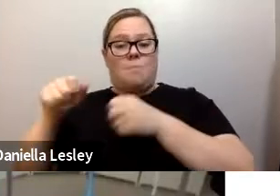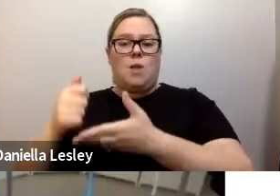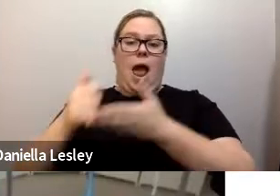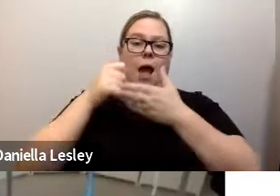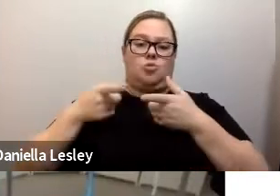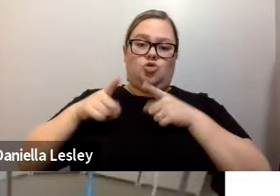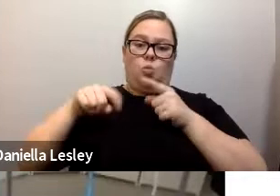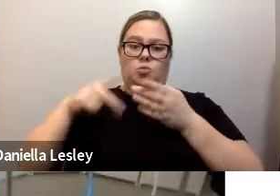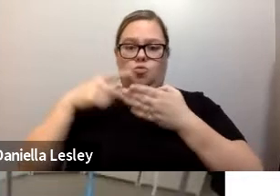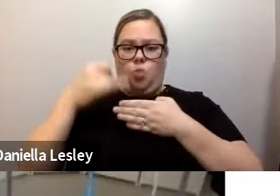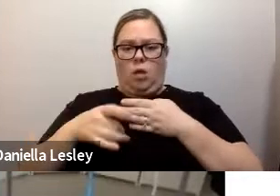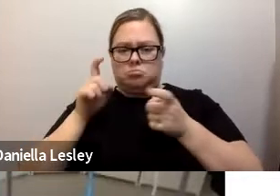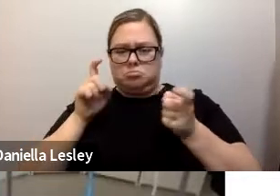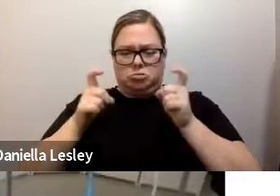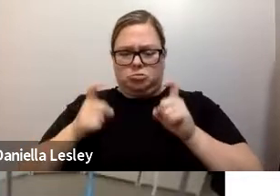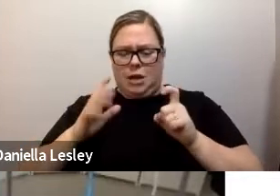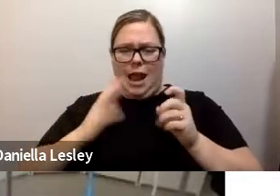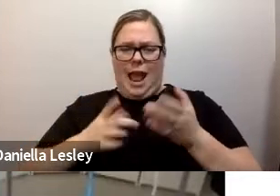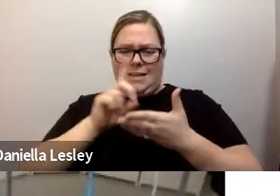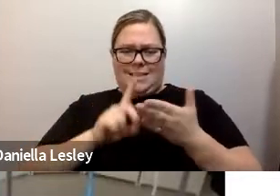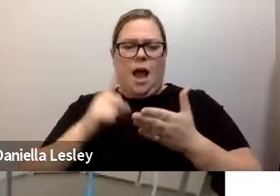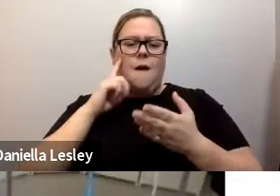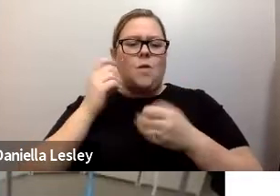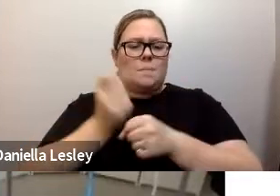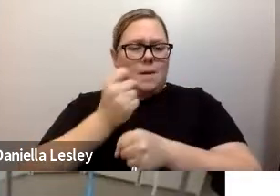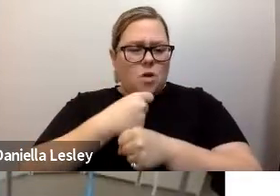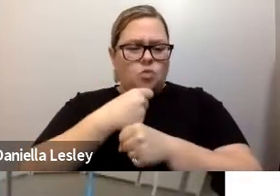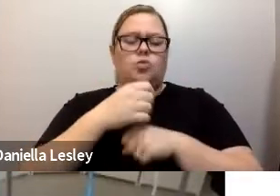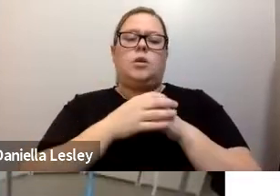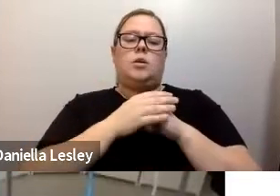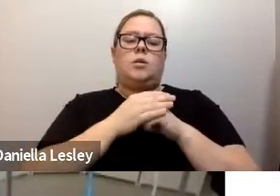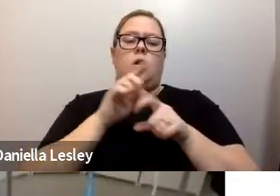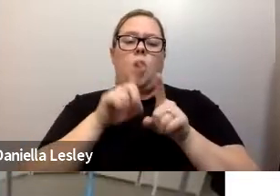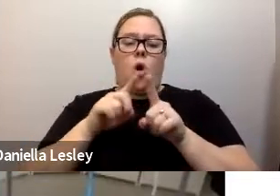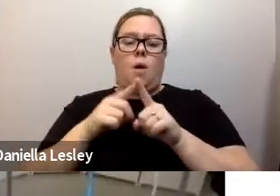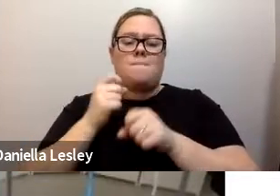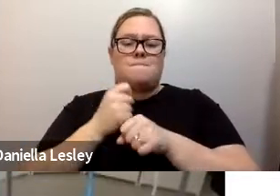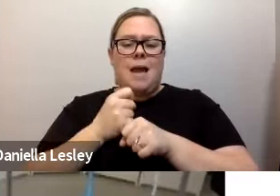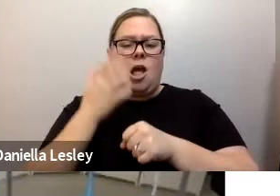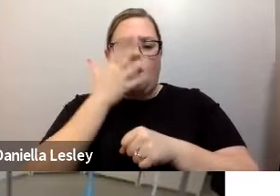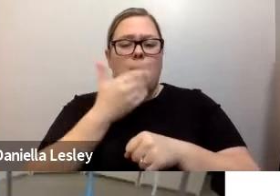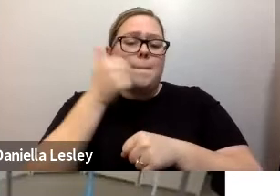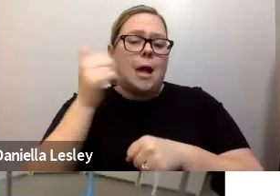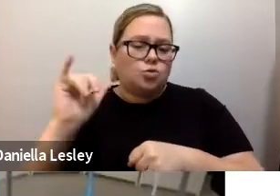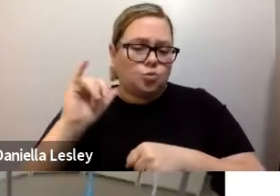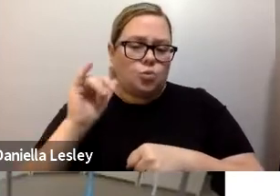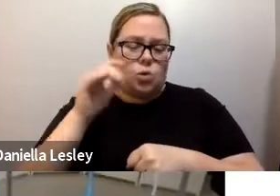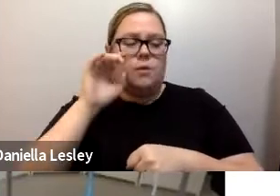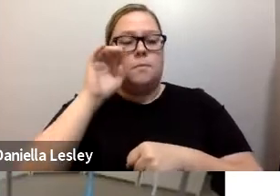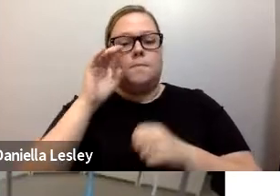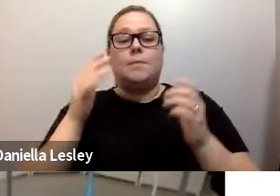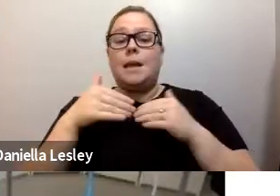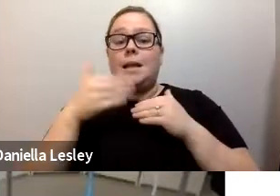project refine our designs for manufacturing and also make some of our stuff look a little bit better. Next